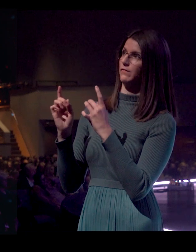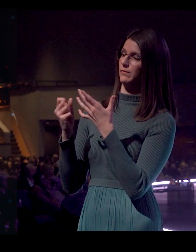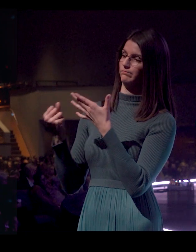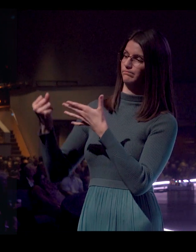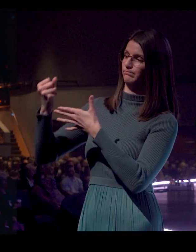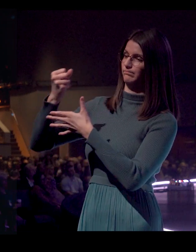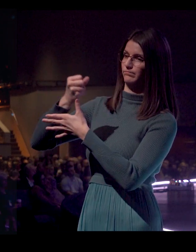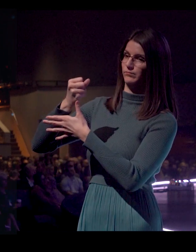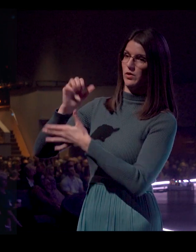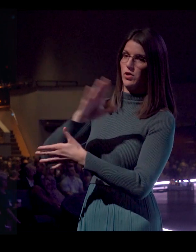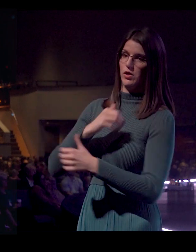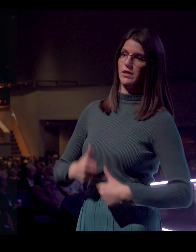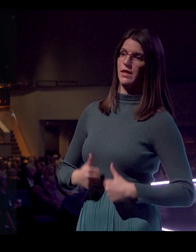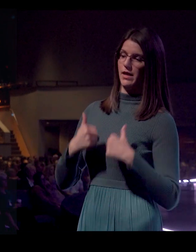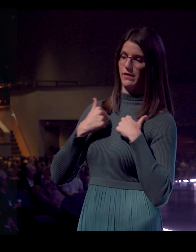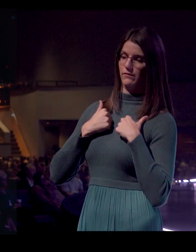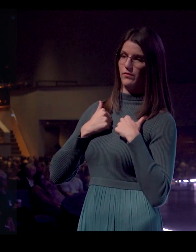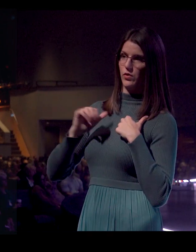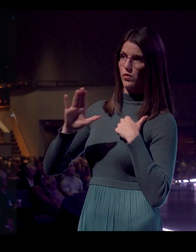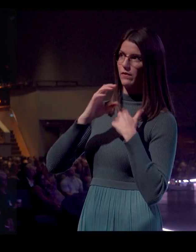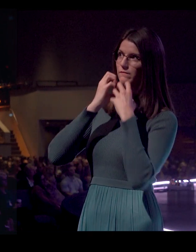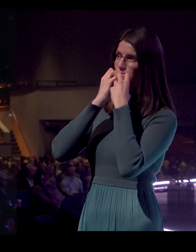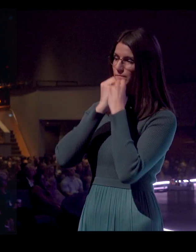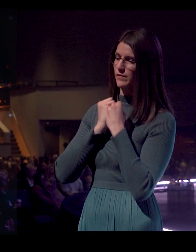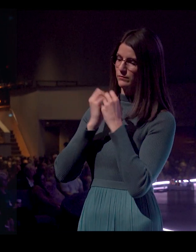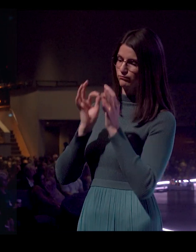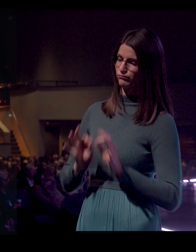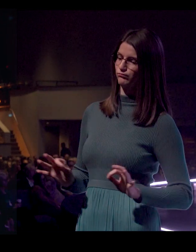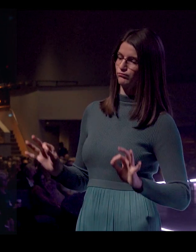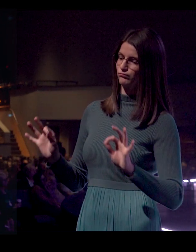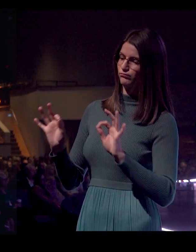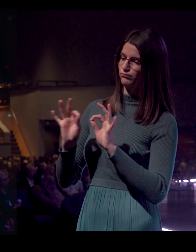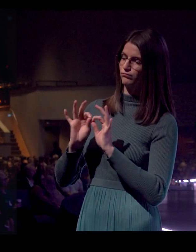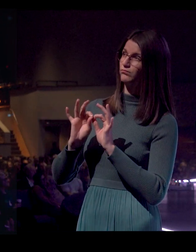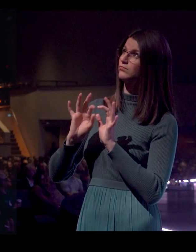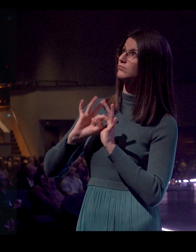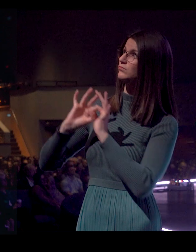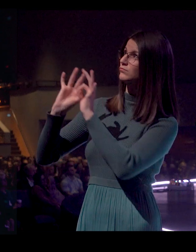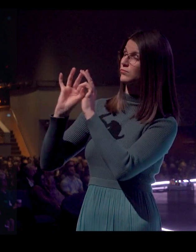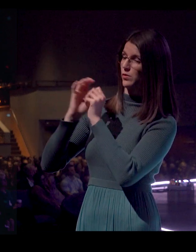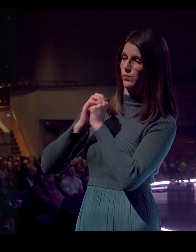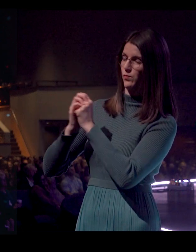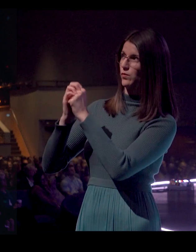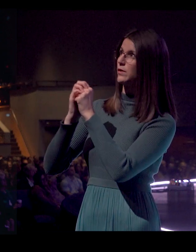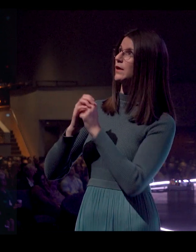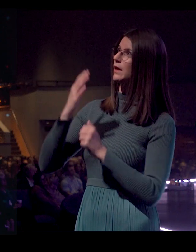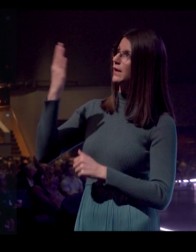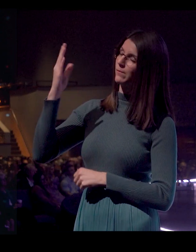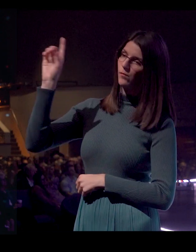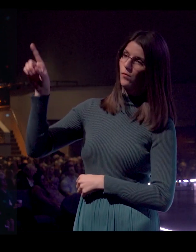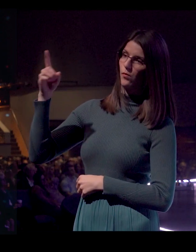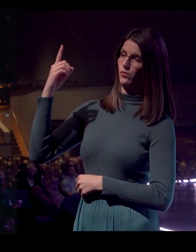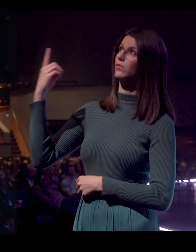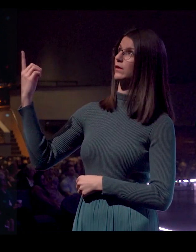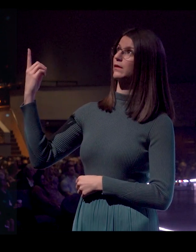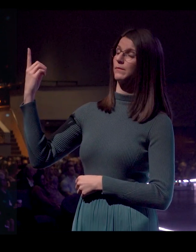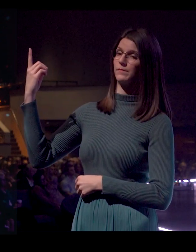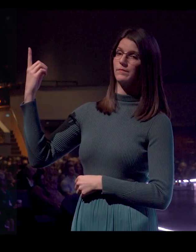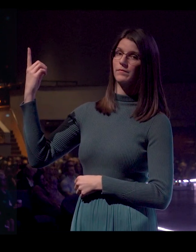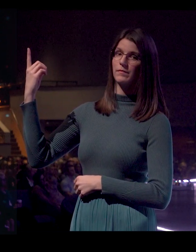worth, your worship with him and him alone, would that describe